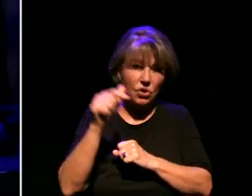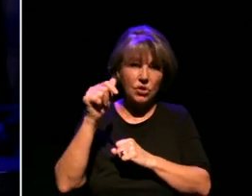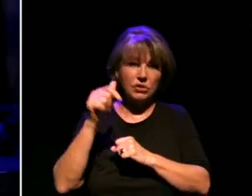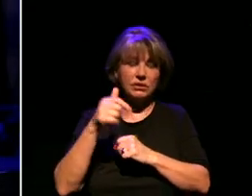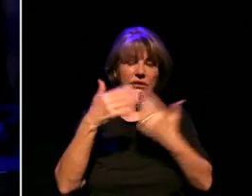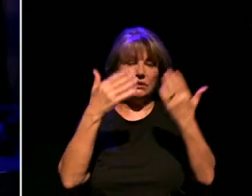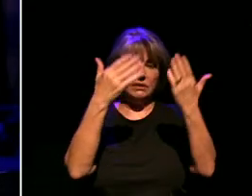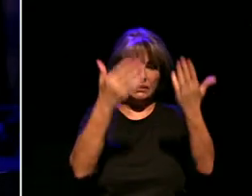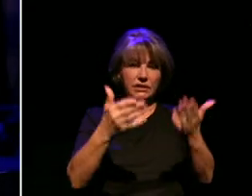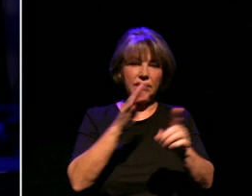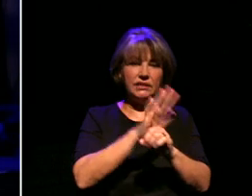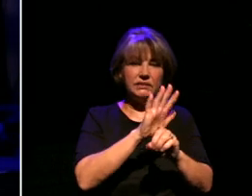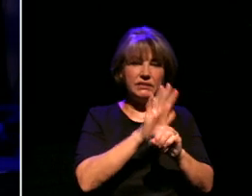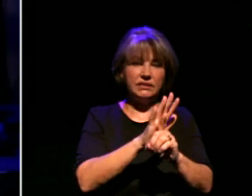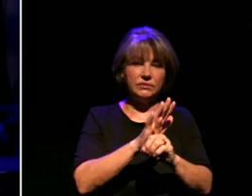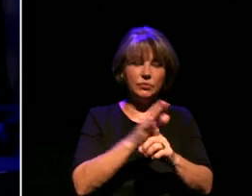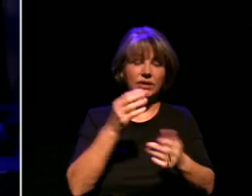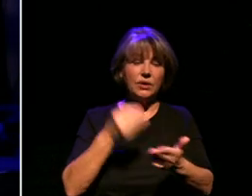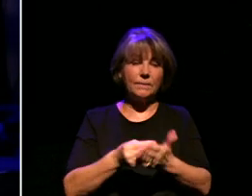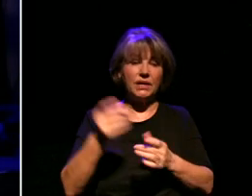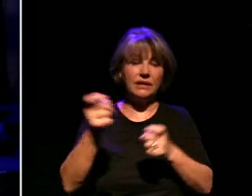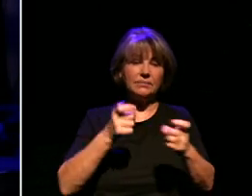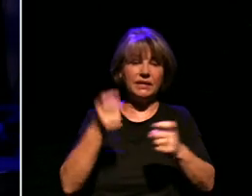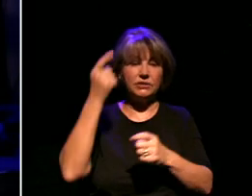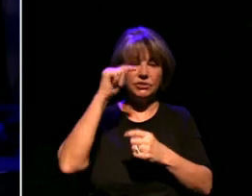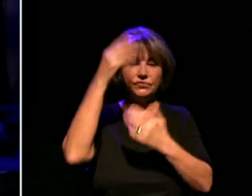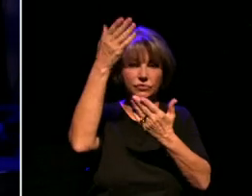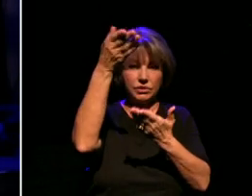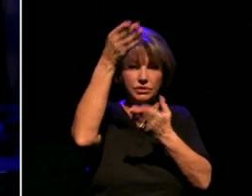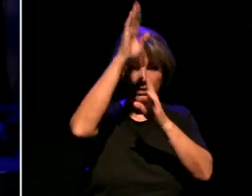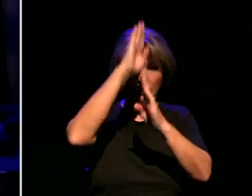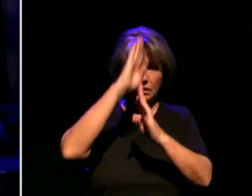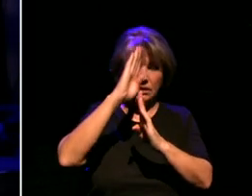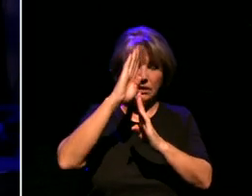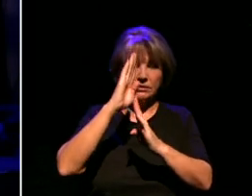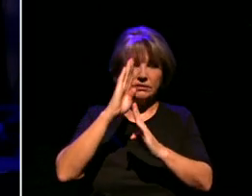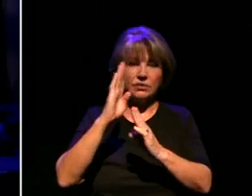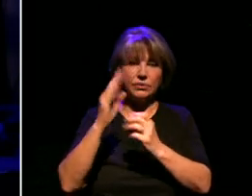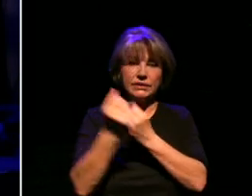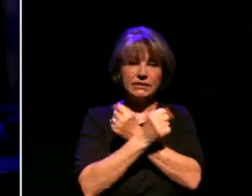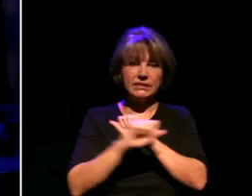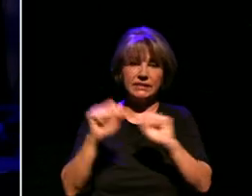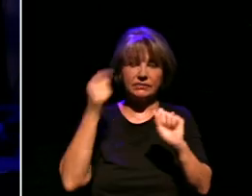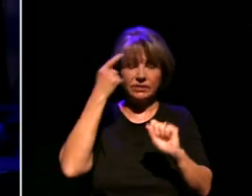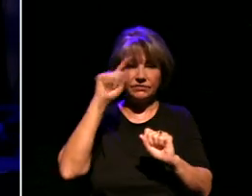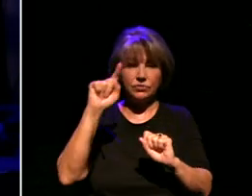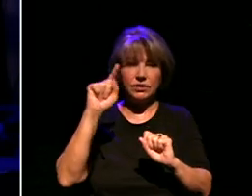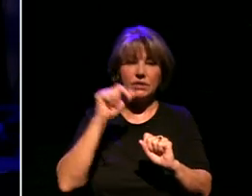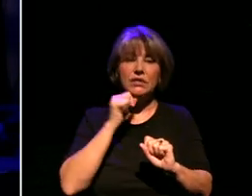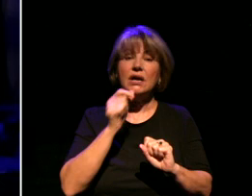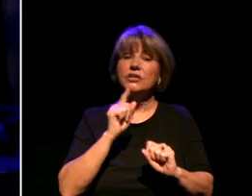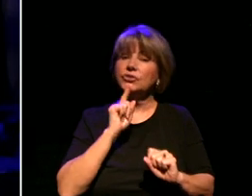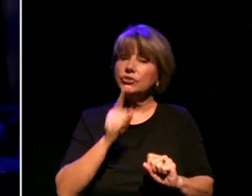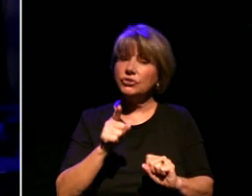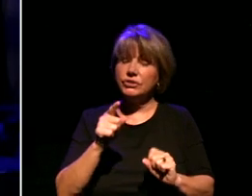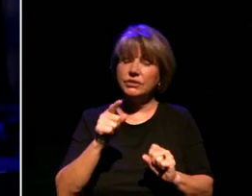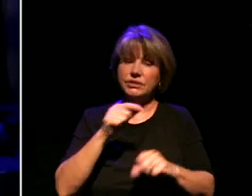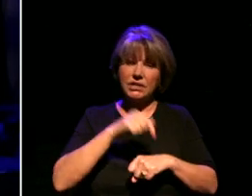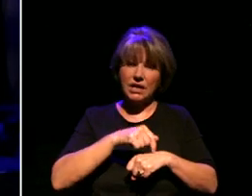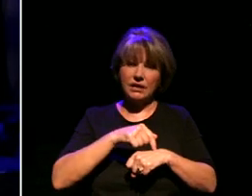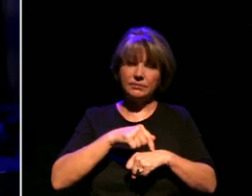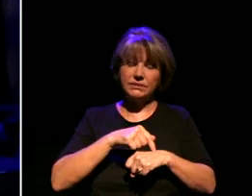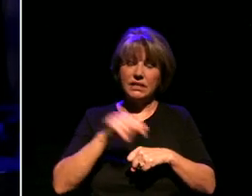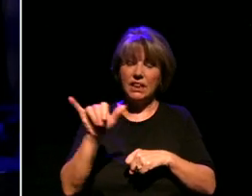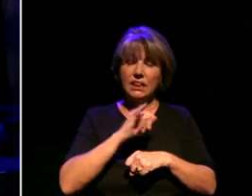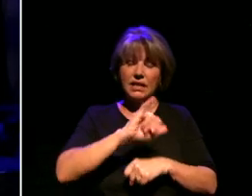happen to be stewards. We're money managers for him. So when it comes to safety for uncertainties, just like Joseph